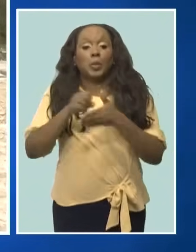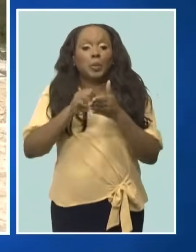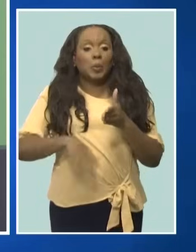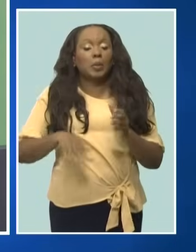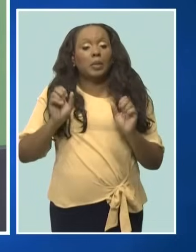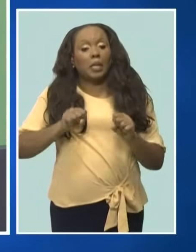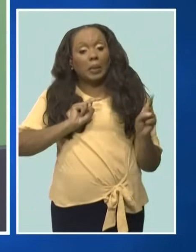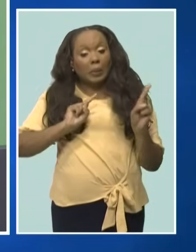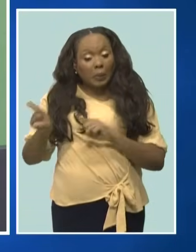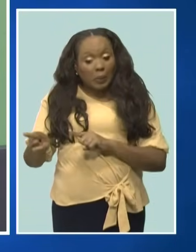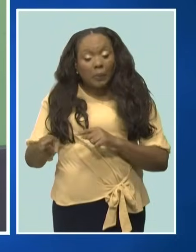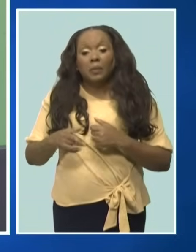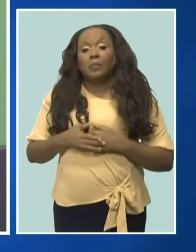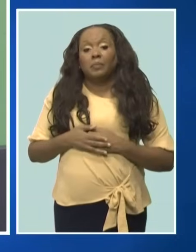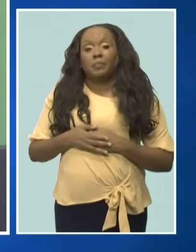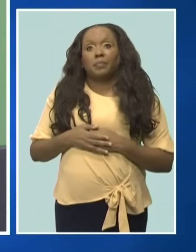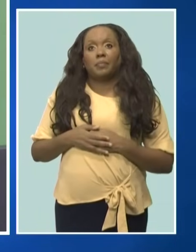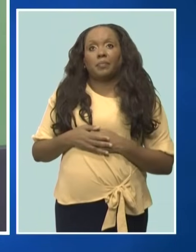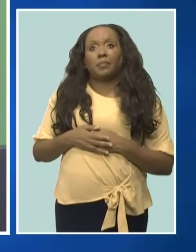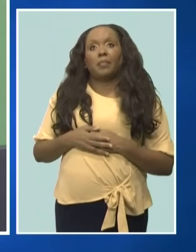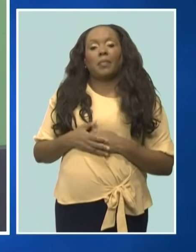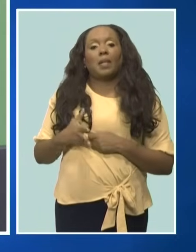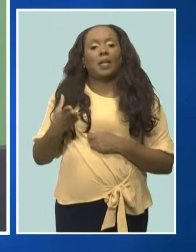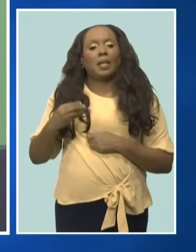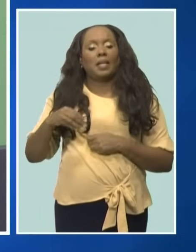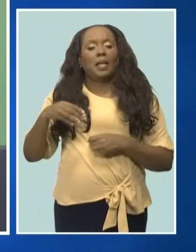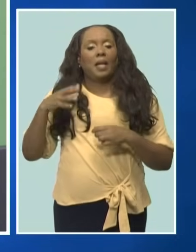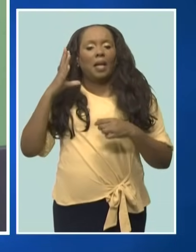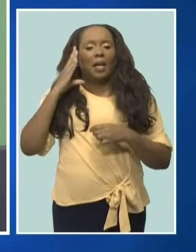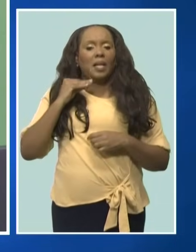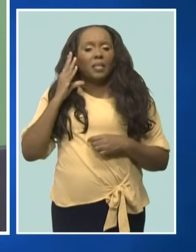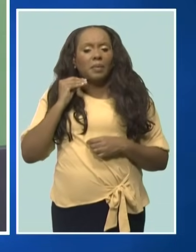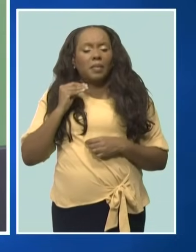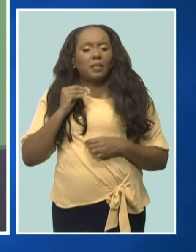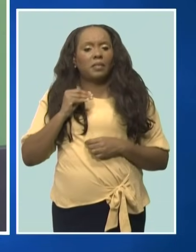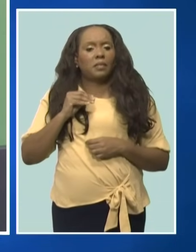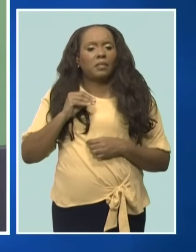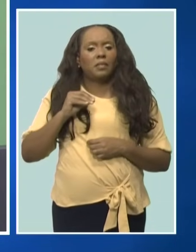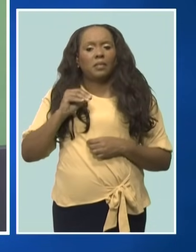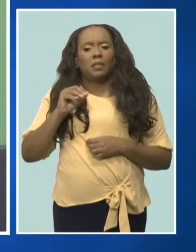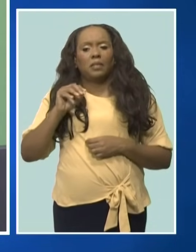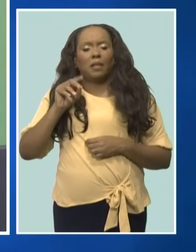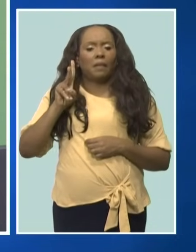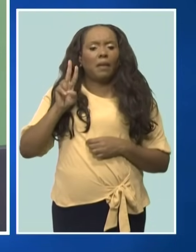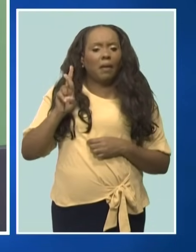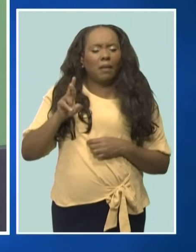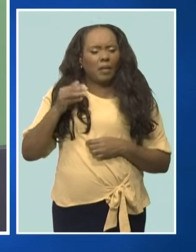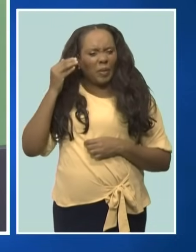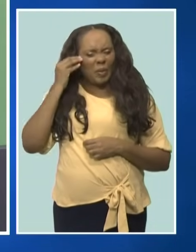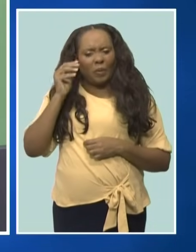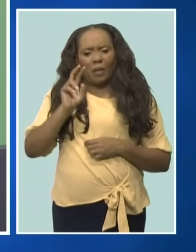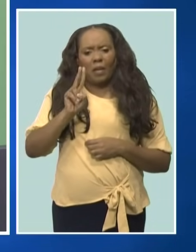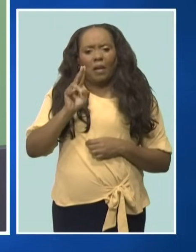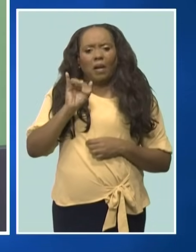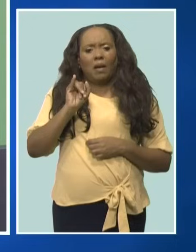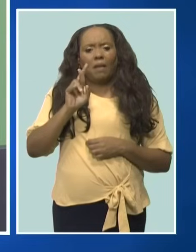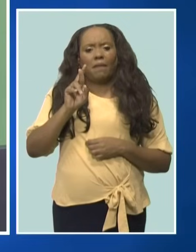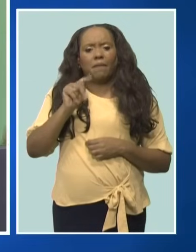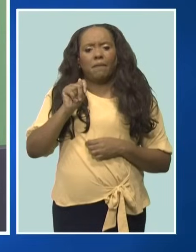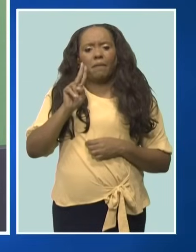here and do virtual reality and also see the Internet of